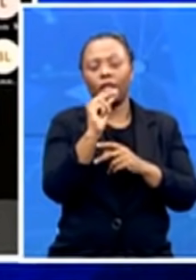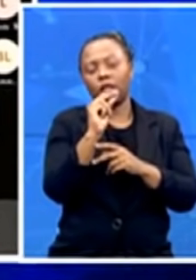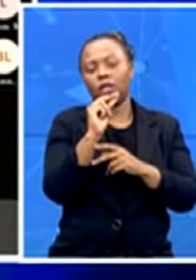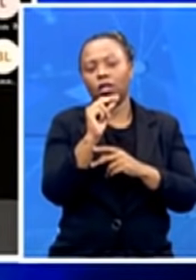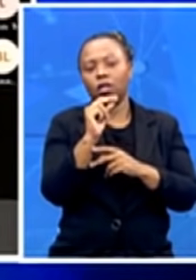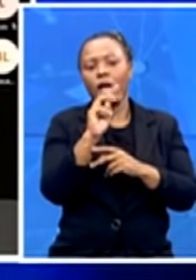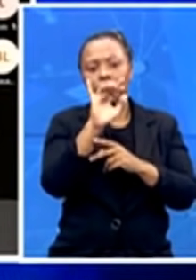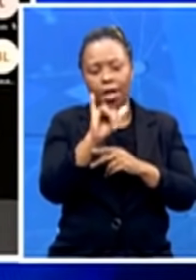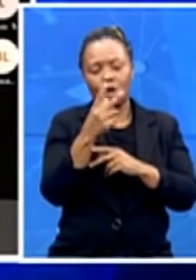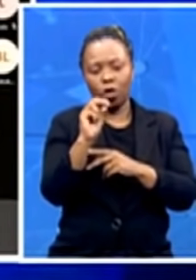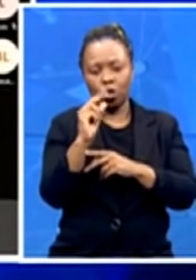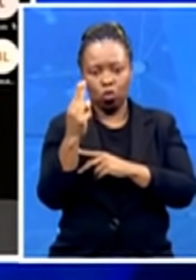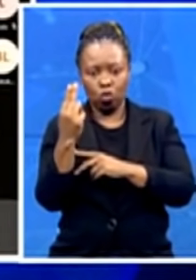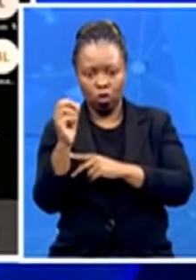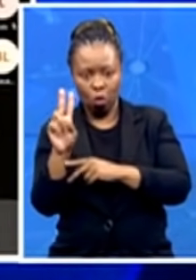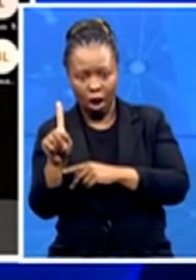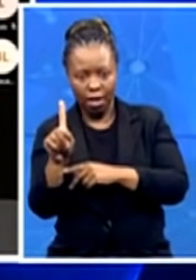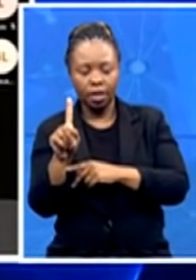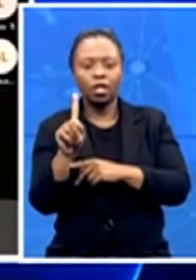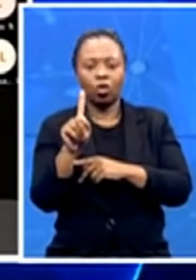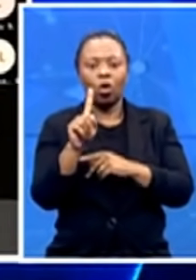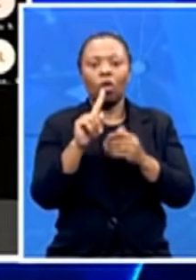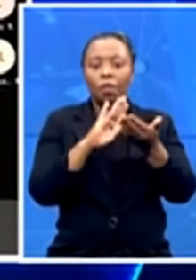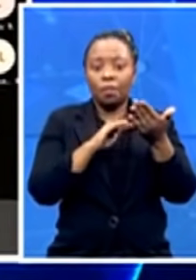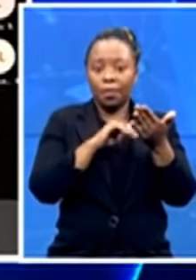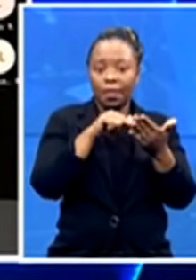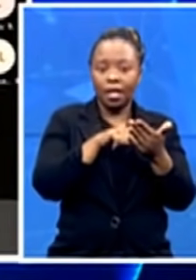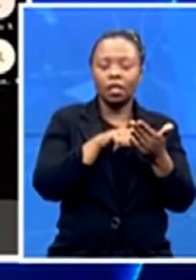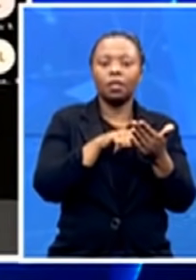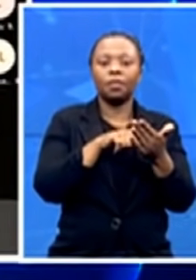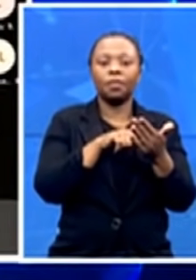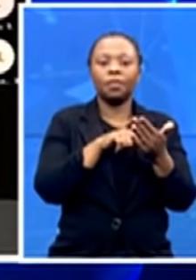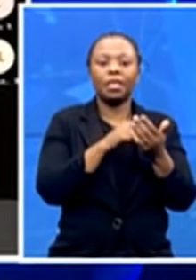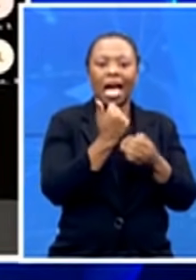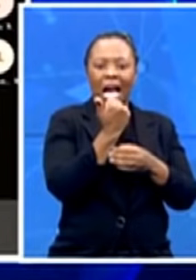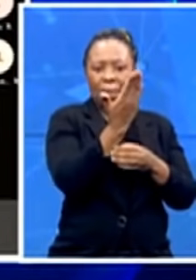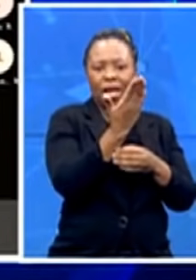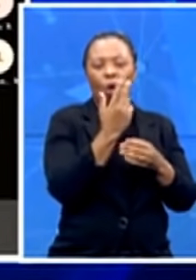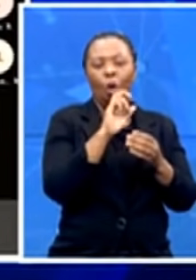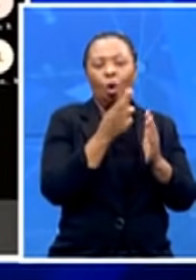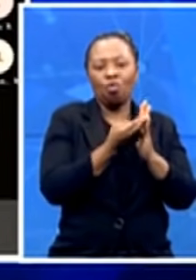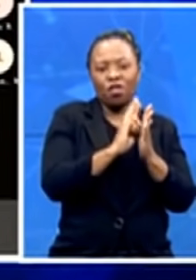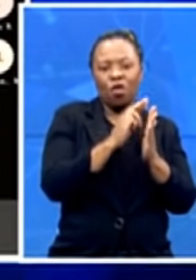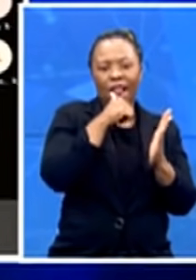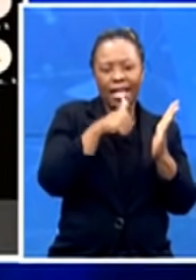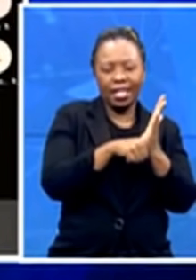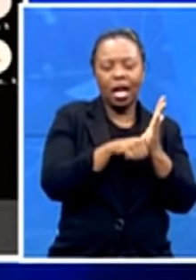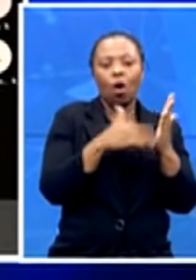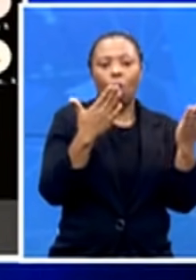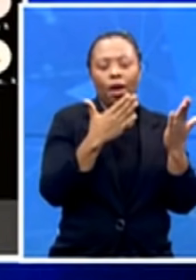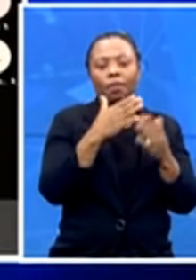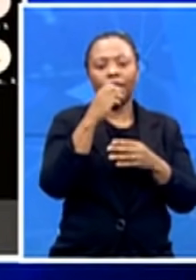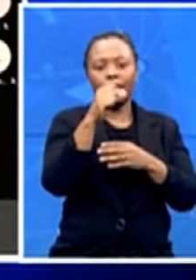Magashule delivered his appeal/review letter to the Deputy Secretary General, pointing out 12